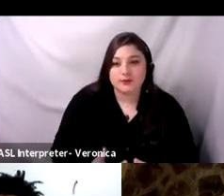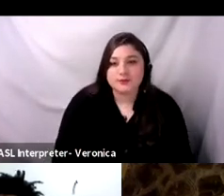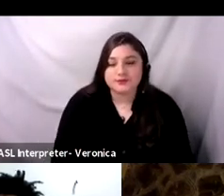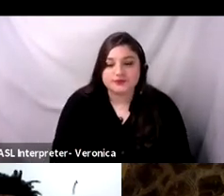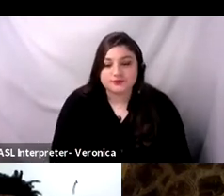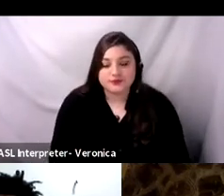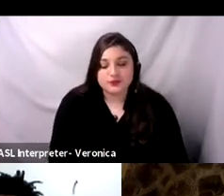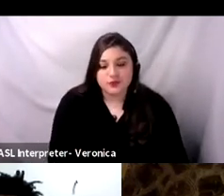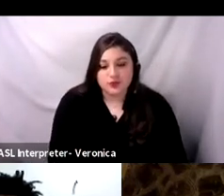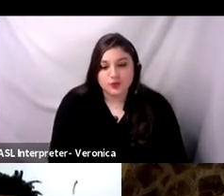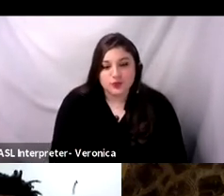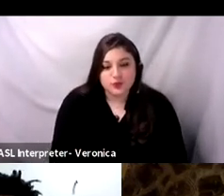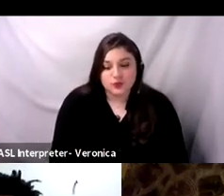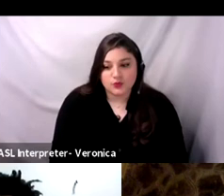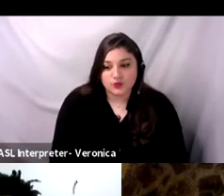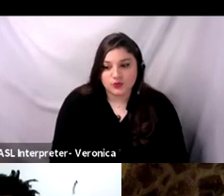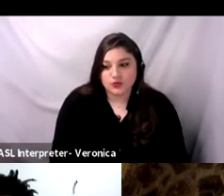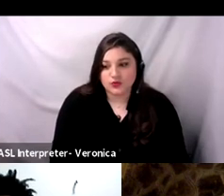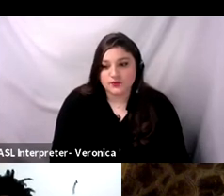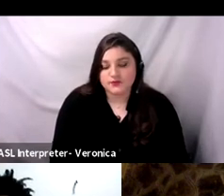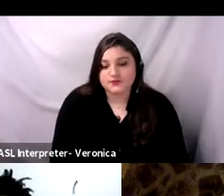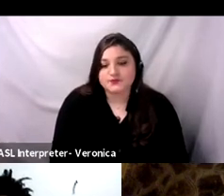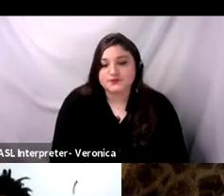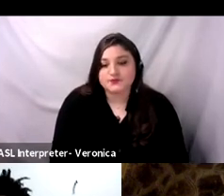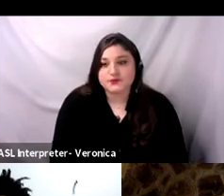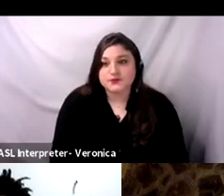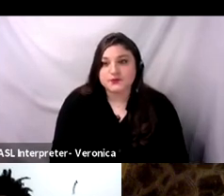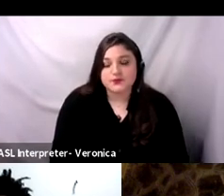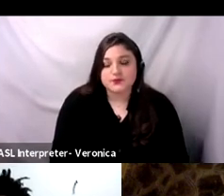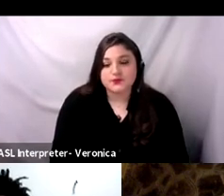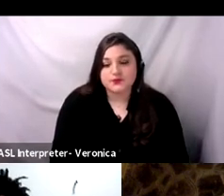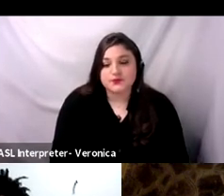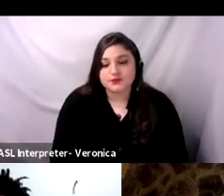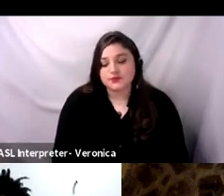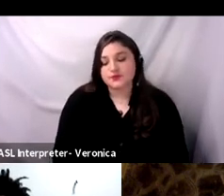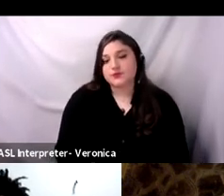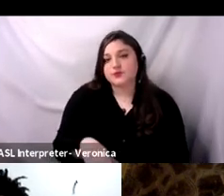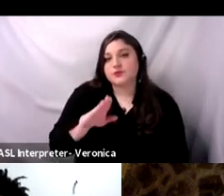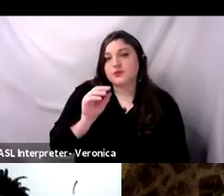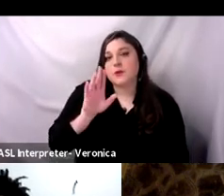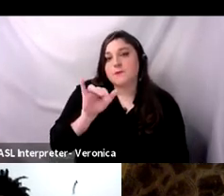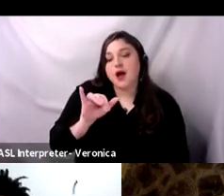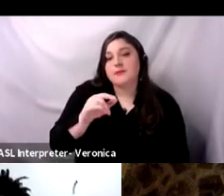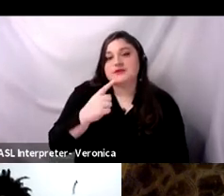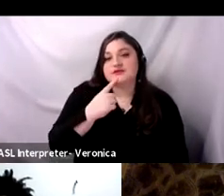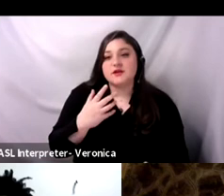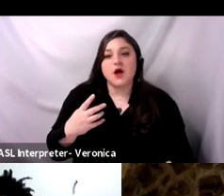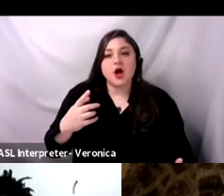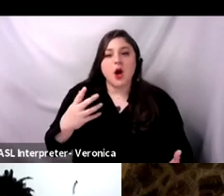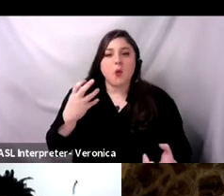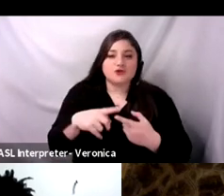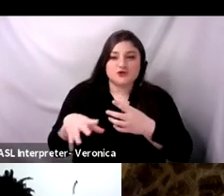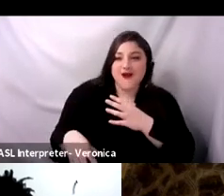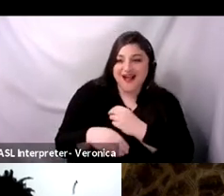I think to add on what you're saying, I feel like nowadays this idea of forms of art and culture,